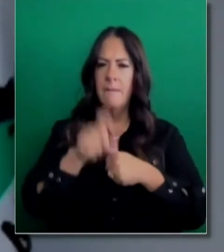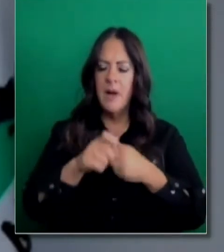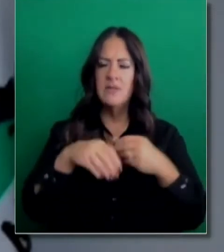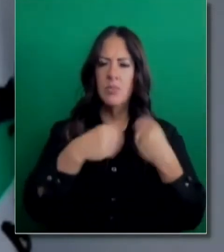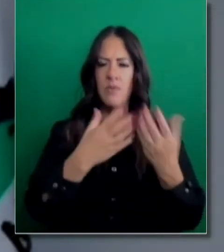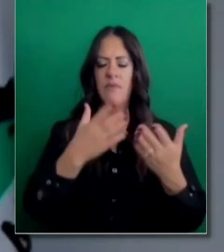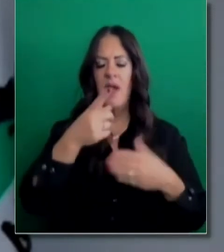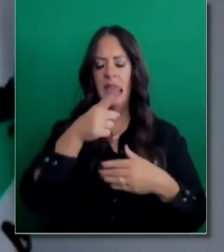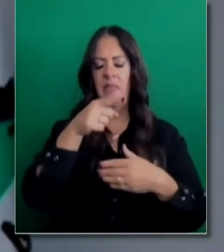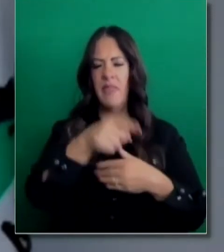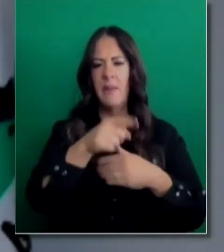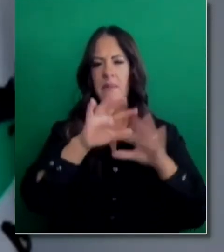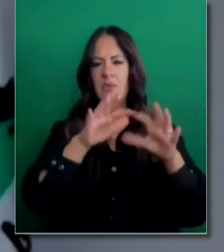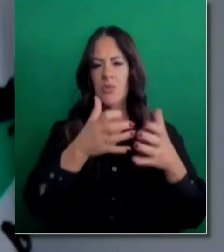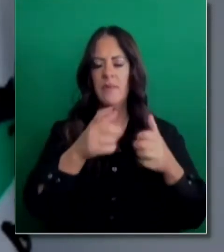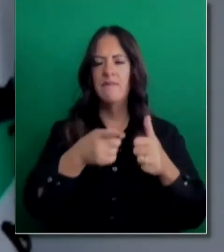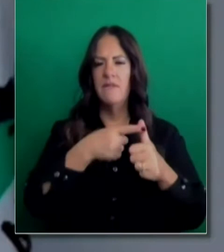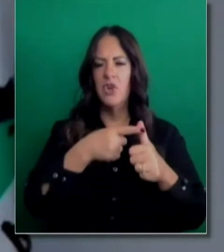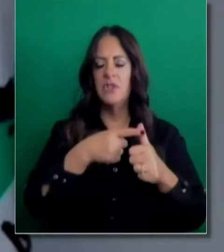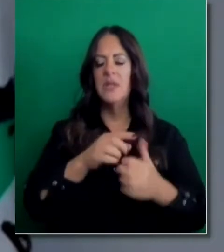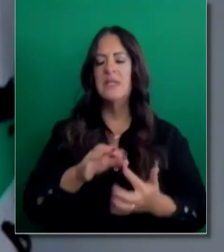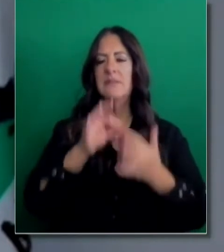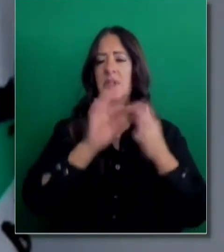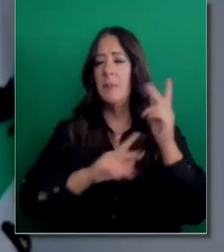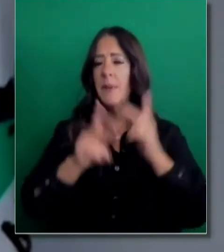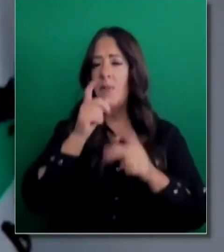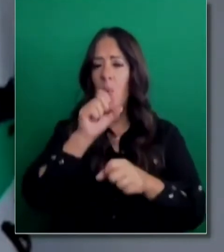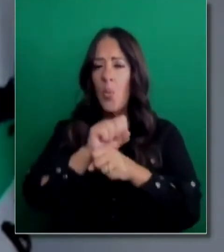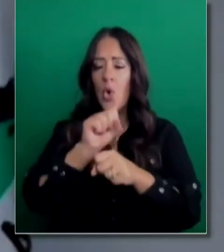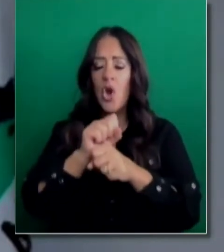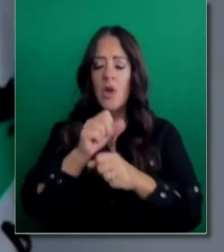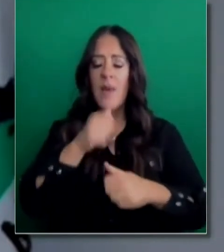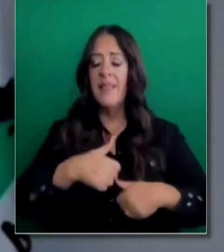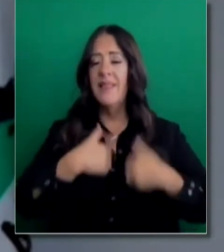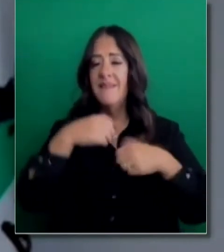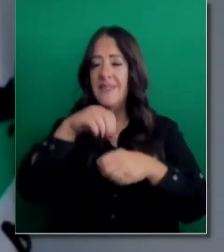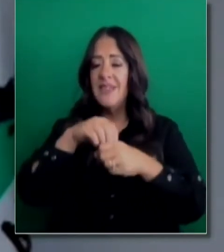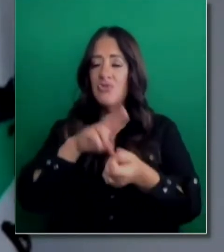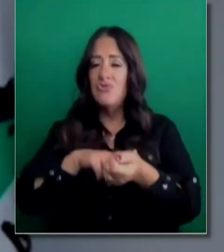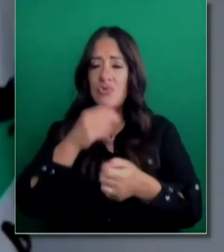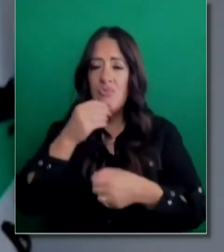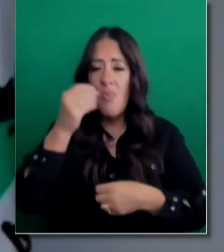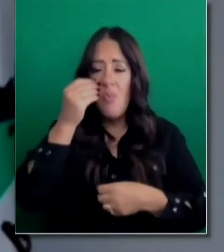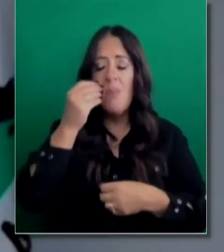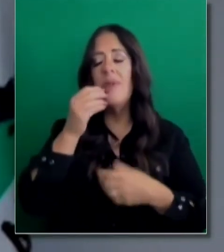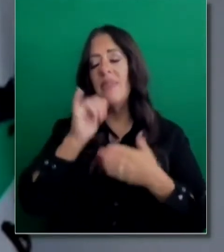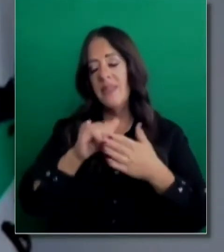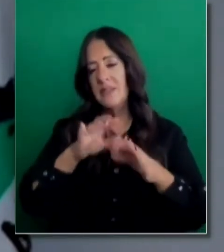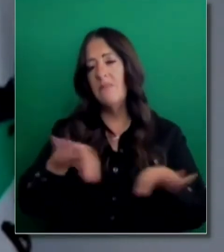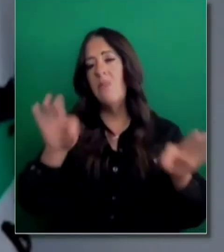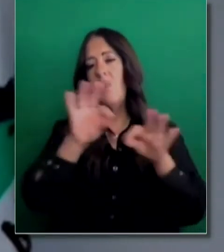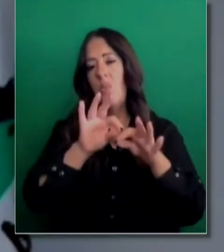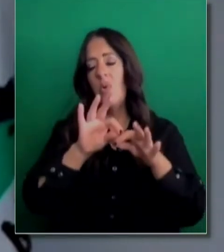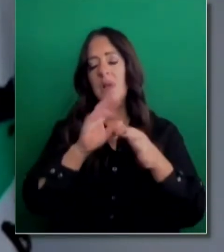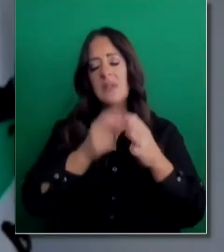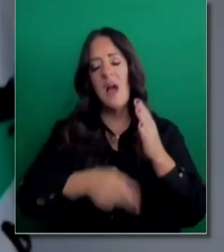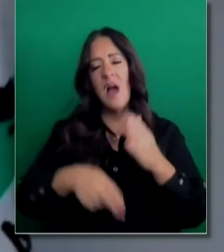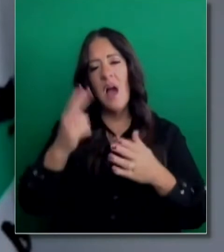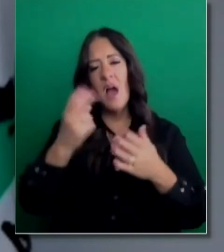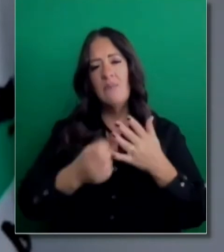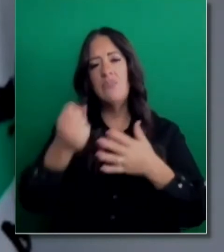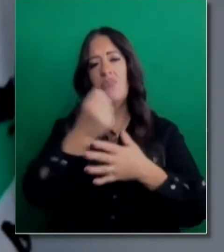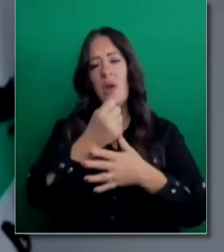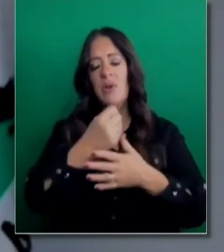in congregate care facilities, working with our pharmacy partners and a number of others to make sure that that happens. And then